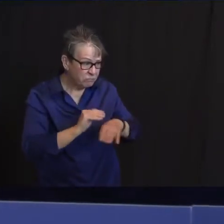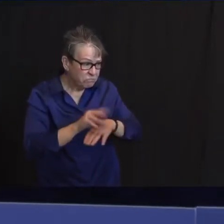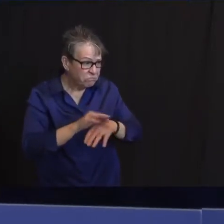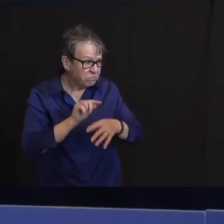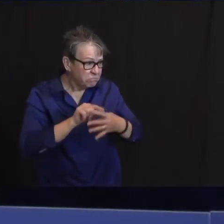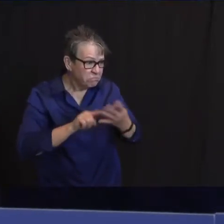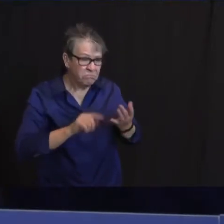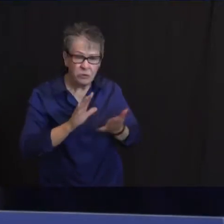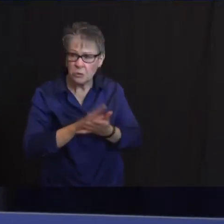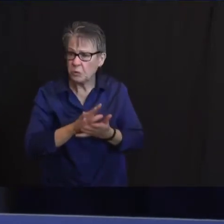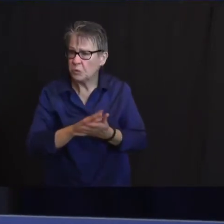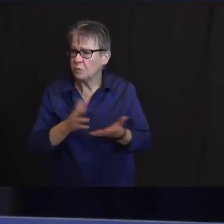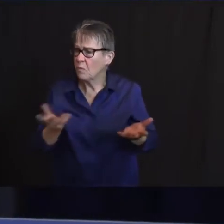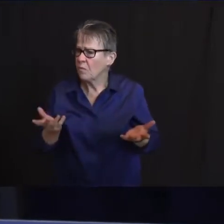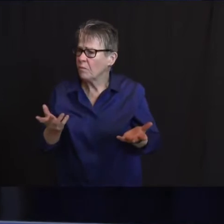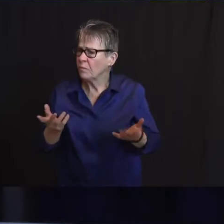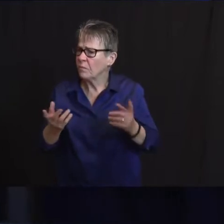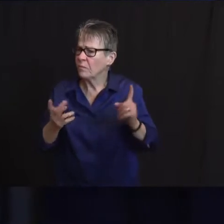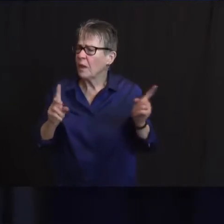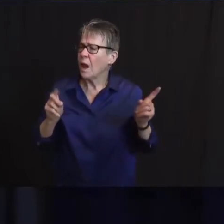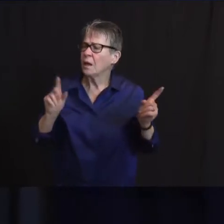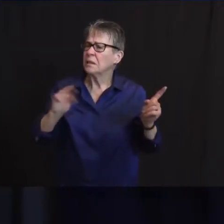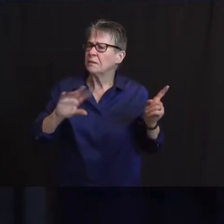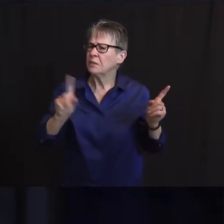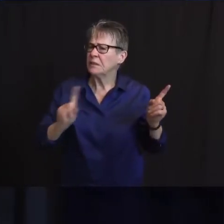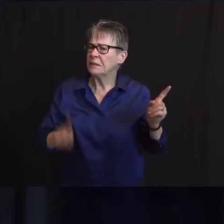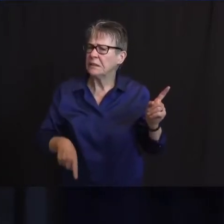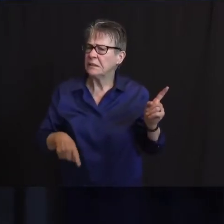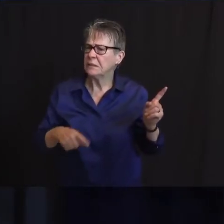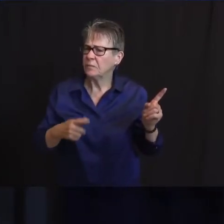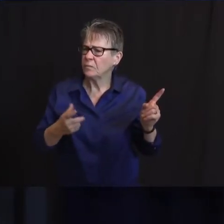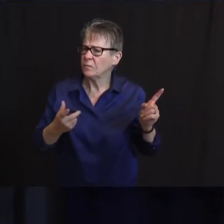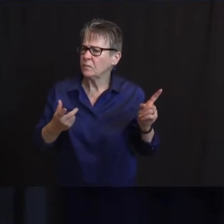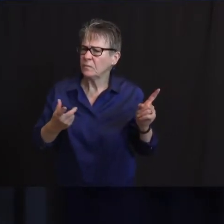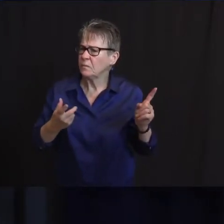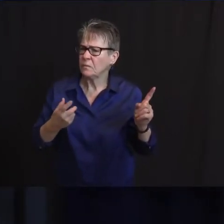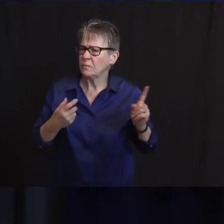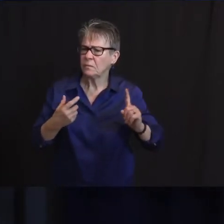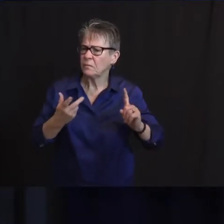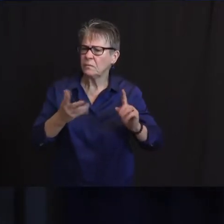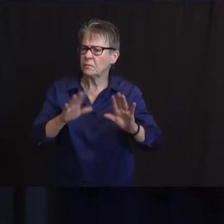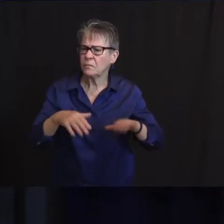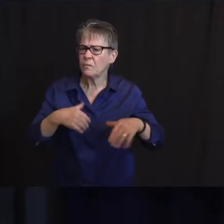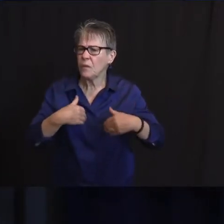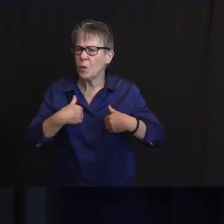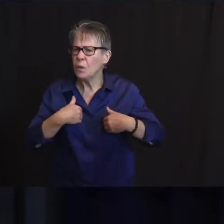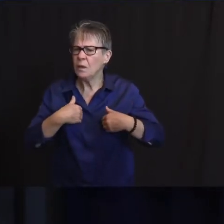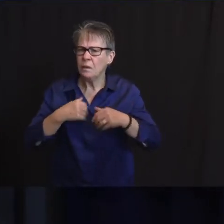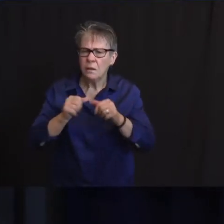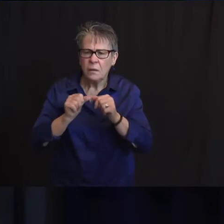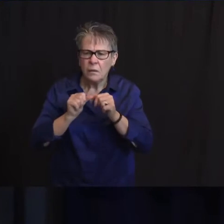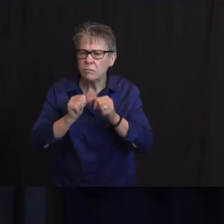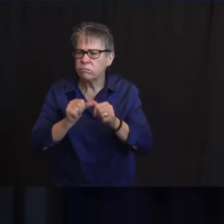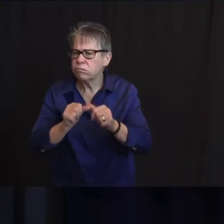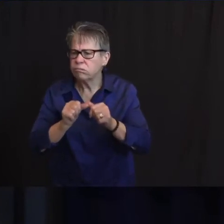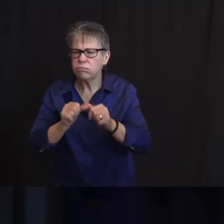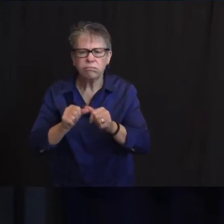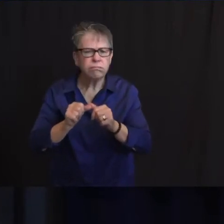speak to this, that the Communicable Disease Service is in constant communication with